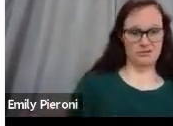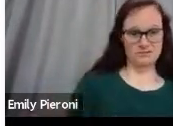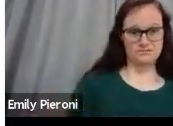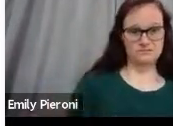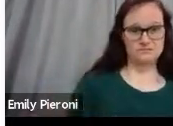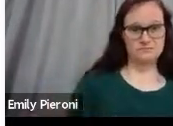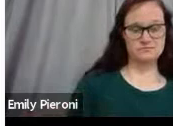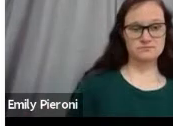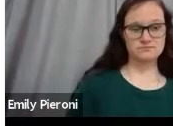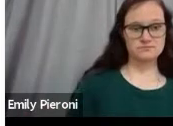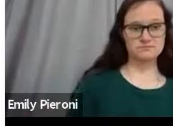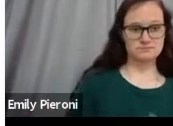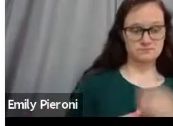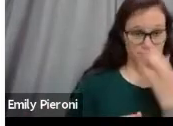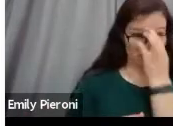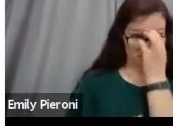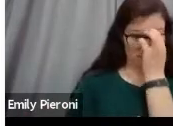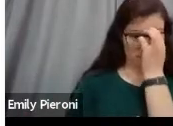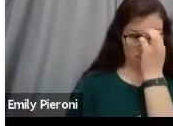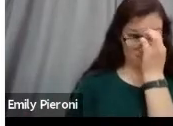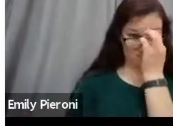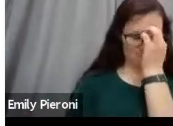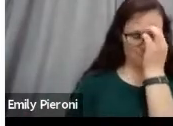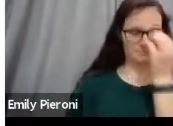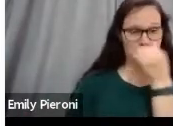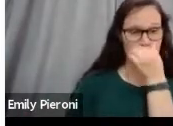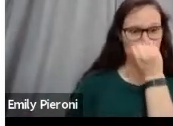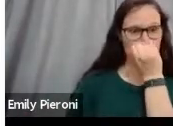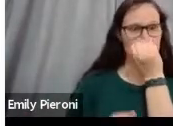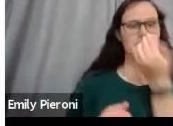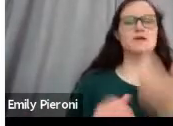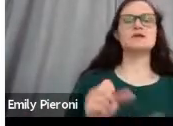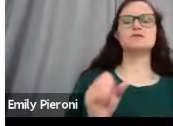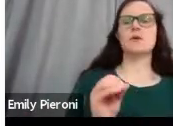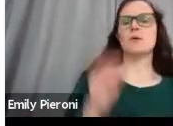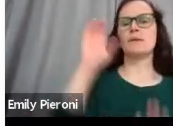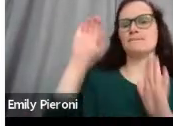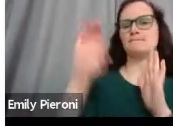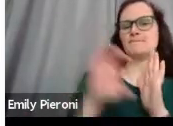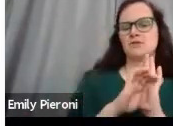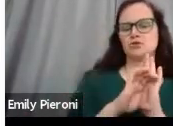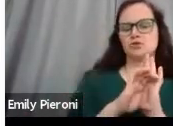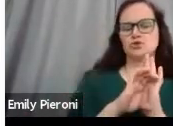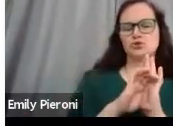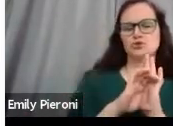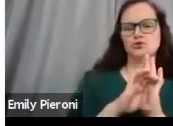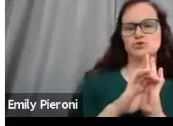started my story or my data, and the picture I wanted to put was